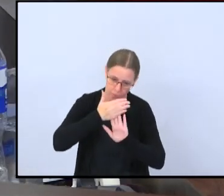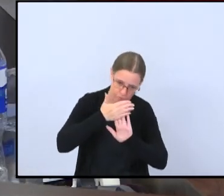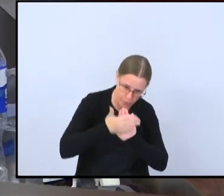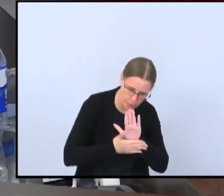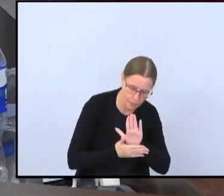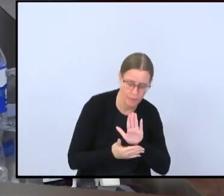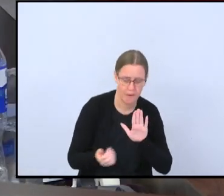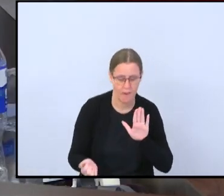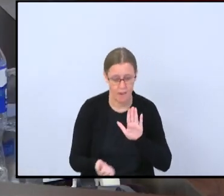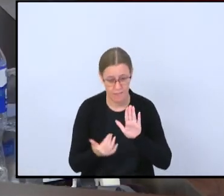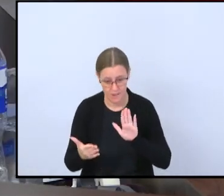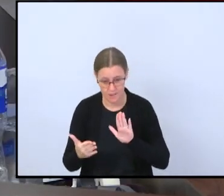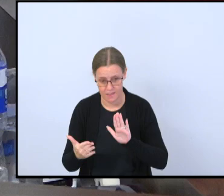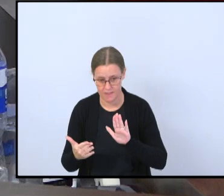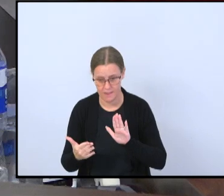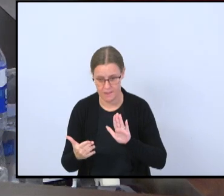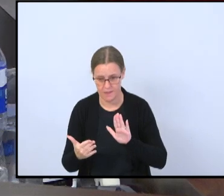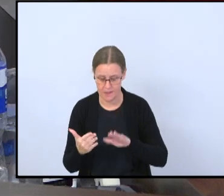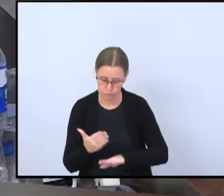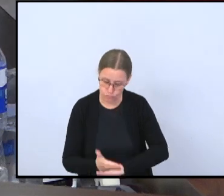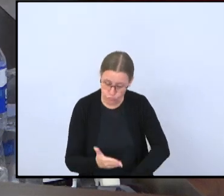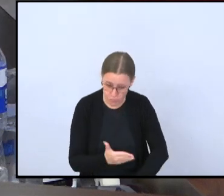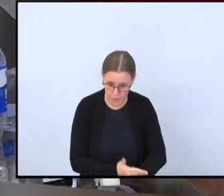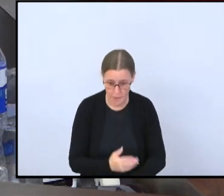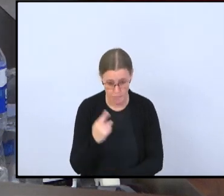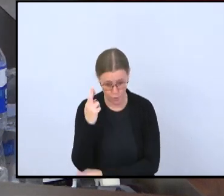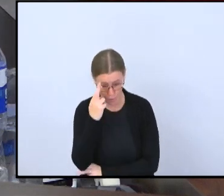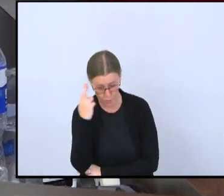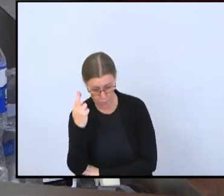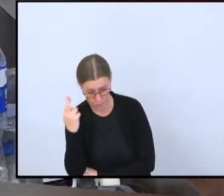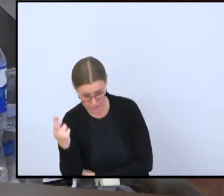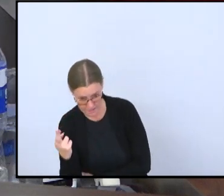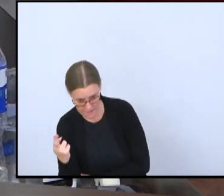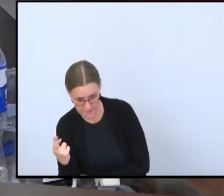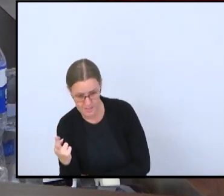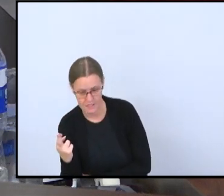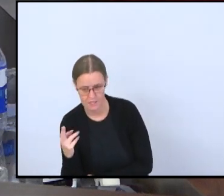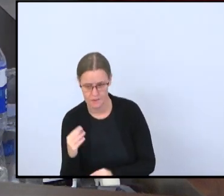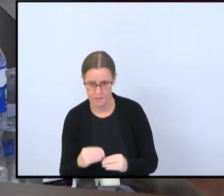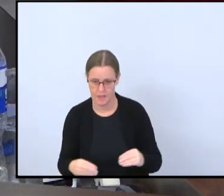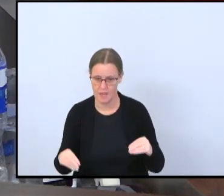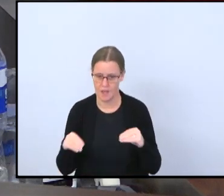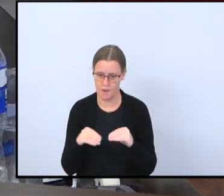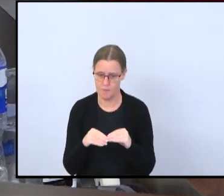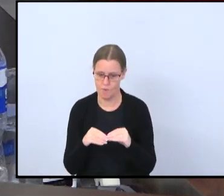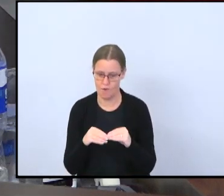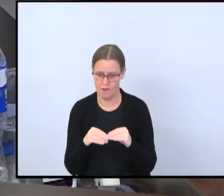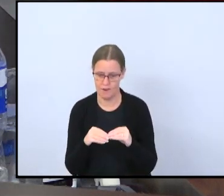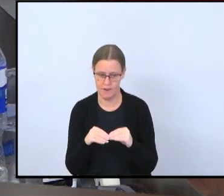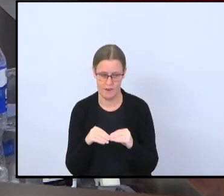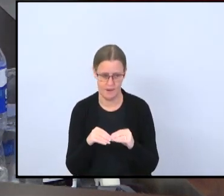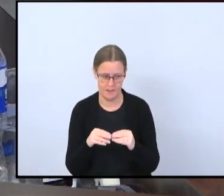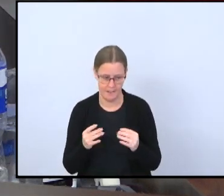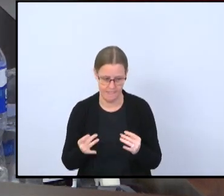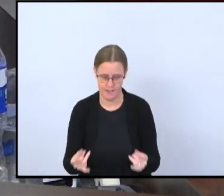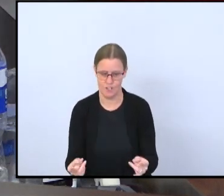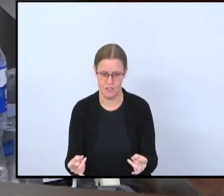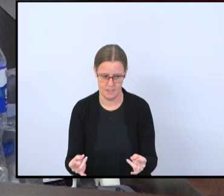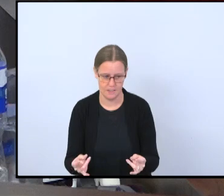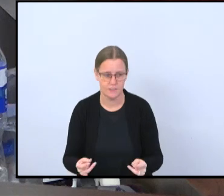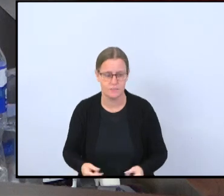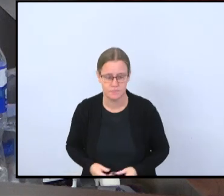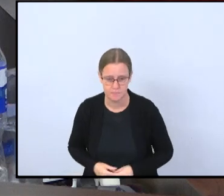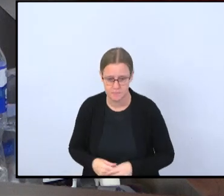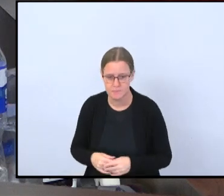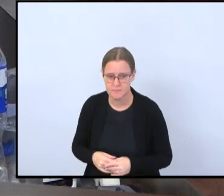improvements, but the reason that we're doing this is to be more efficient financially. And so we will get the bang for less